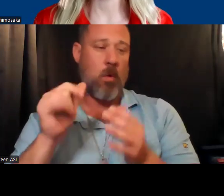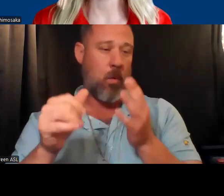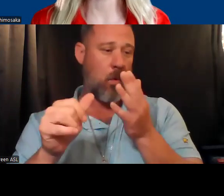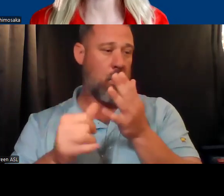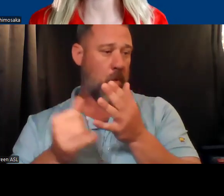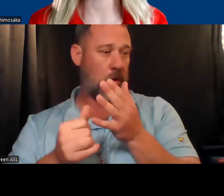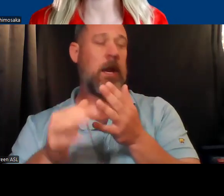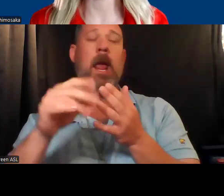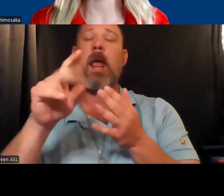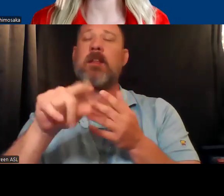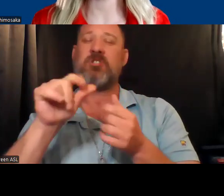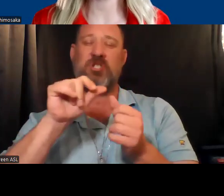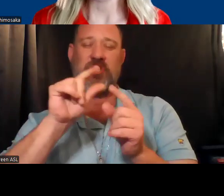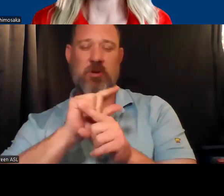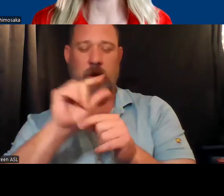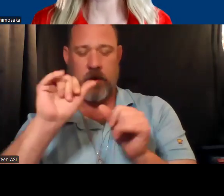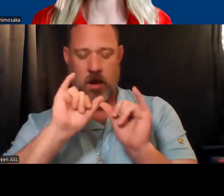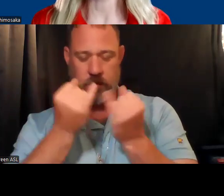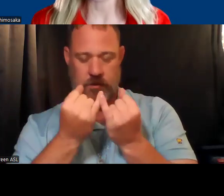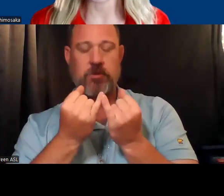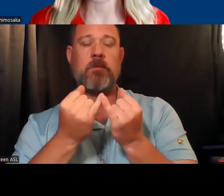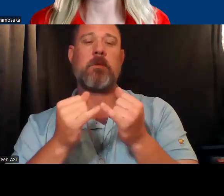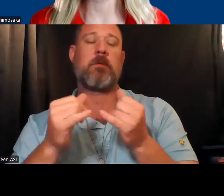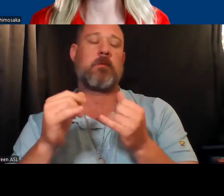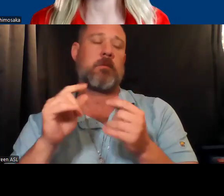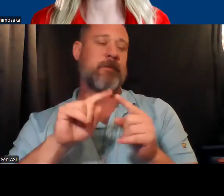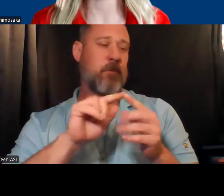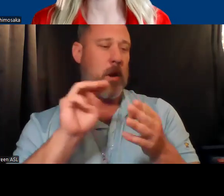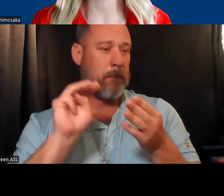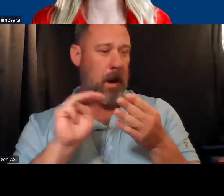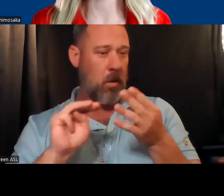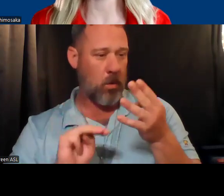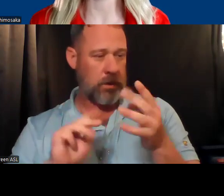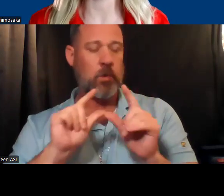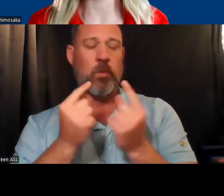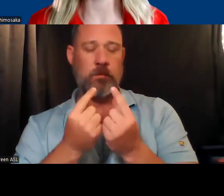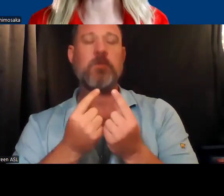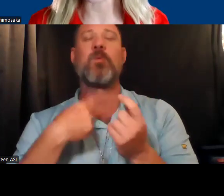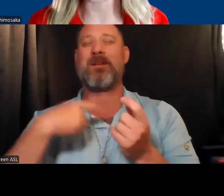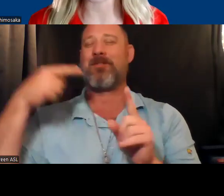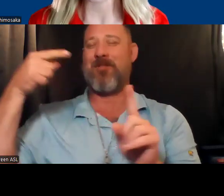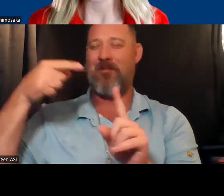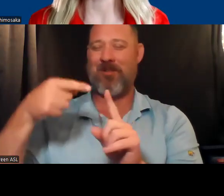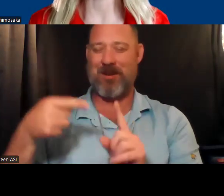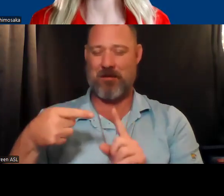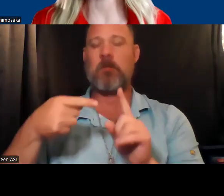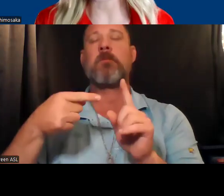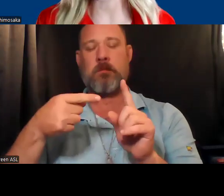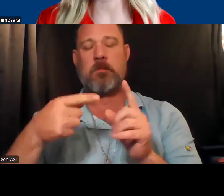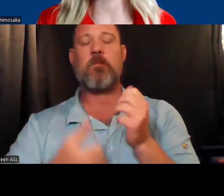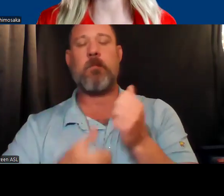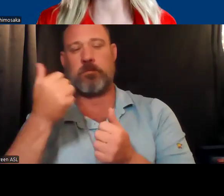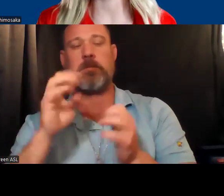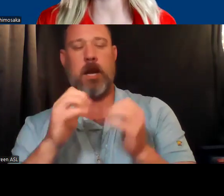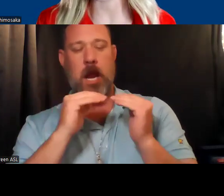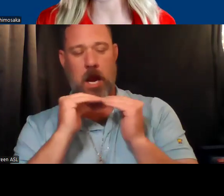disability, and geographic isolation, we are targeting the individuals that need this funding most, and we're doing it equitably